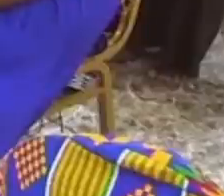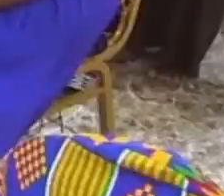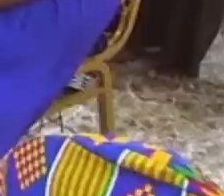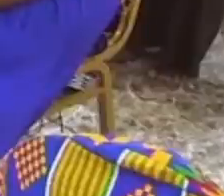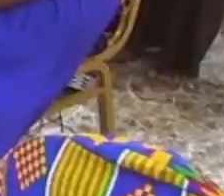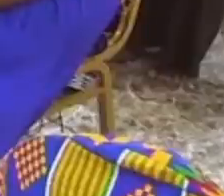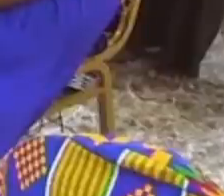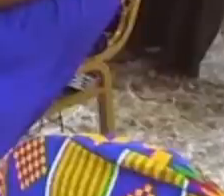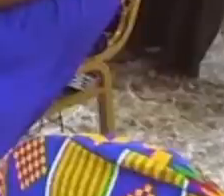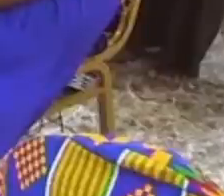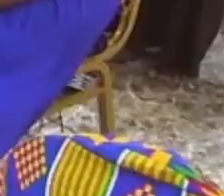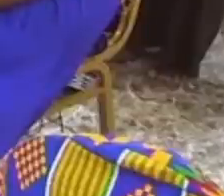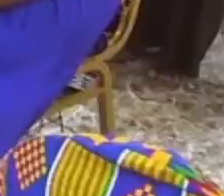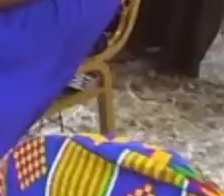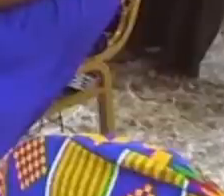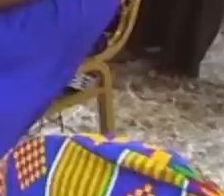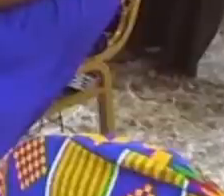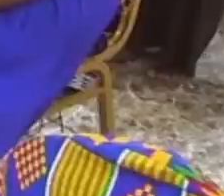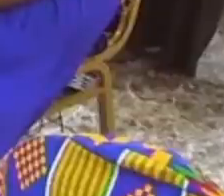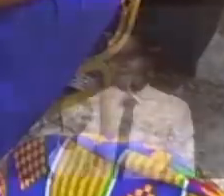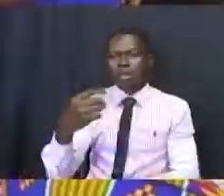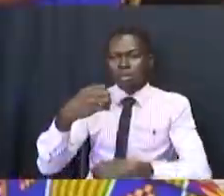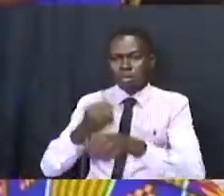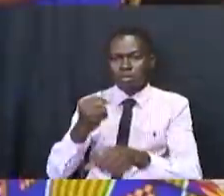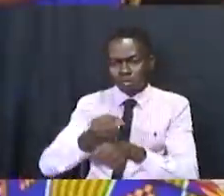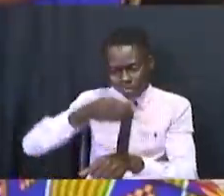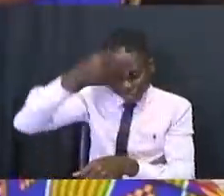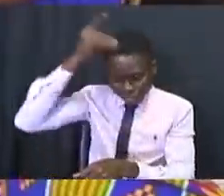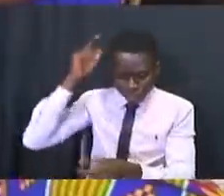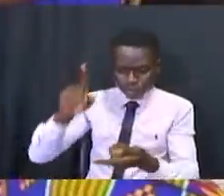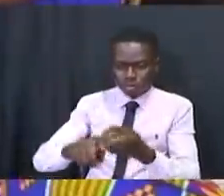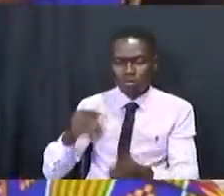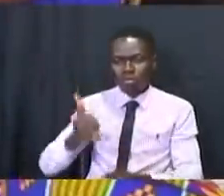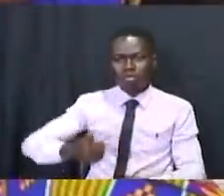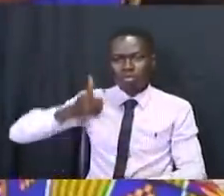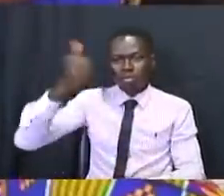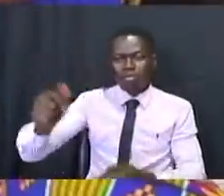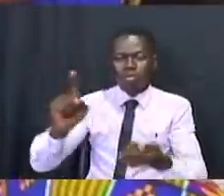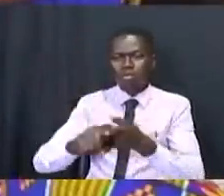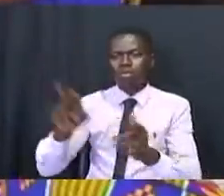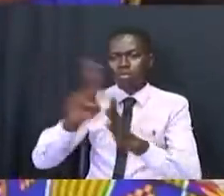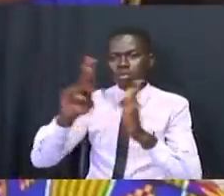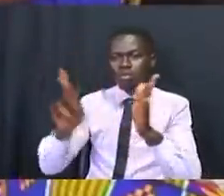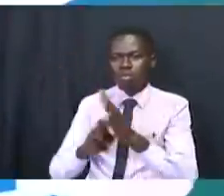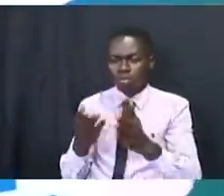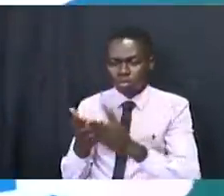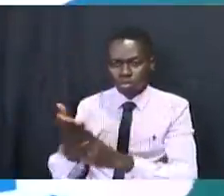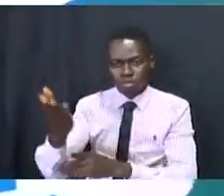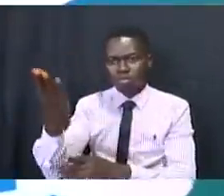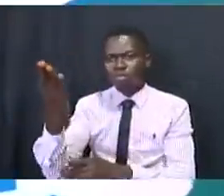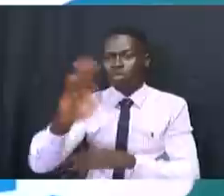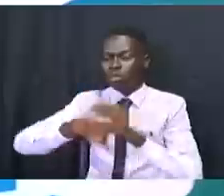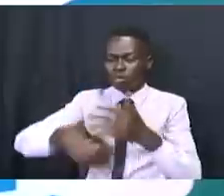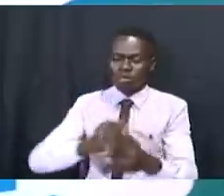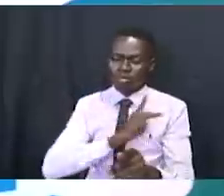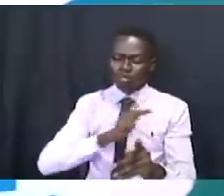6, verse 1. It pleased Darius to appoint 120 satraps to rule throughout the kingdom, with